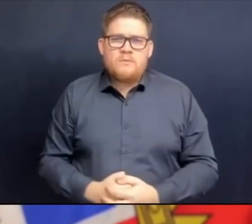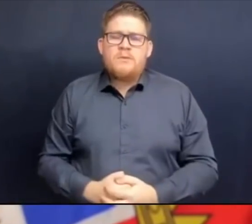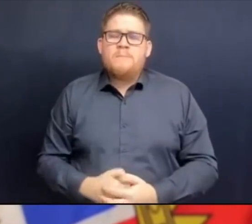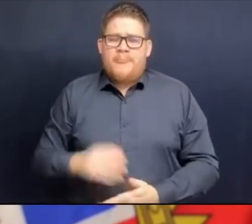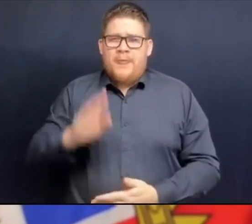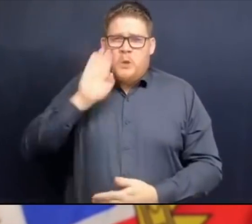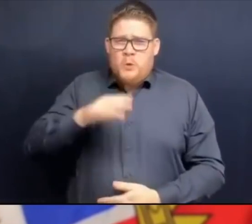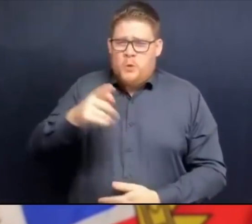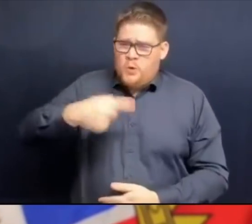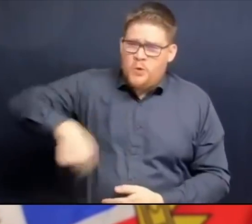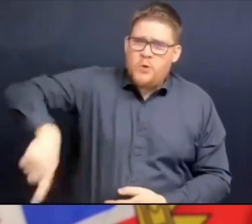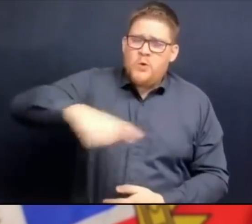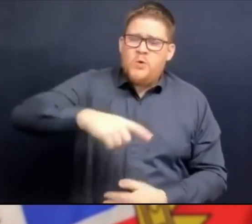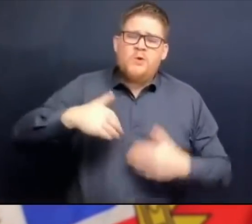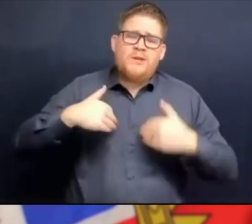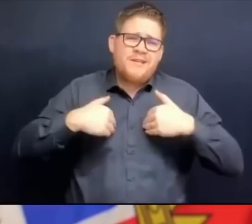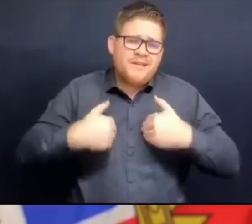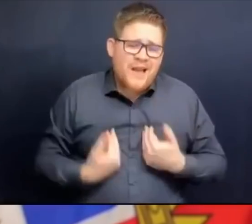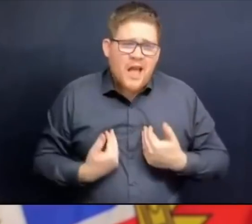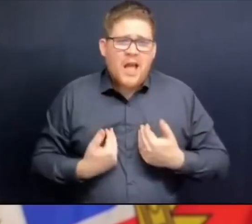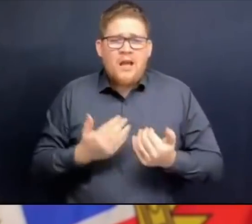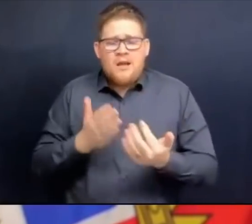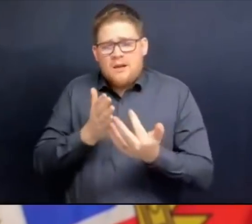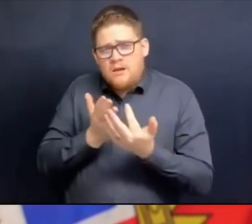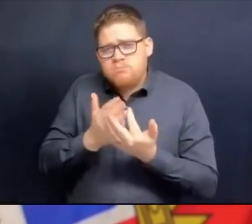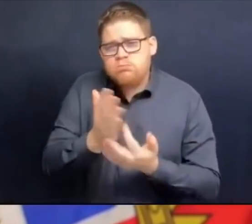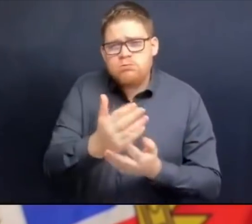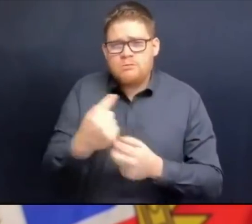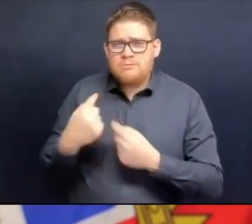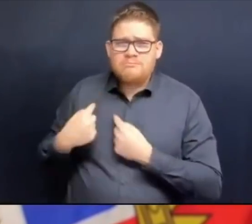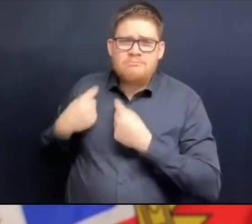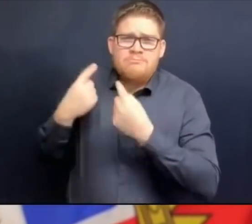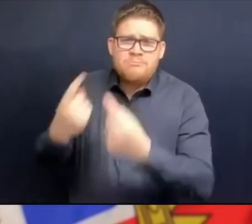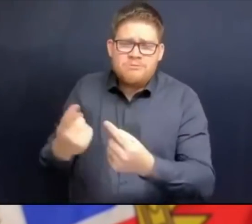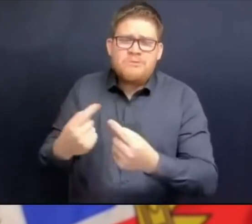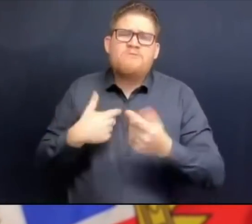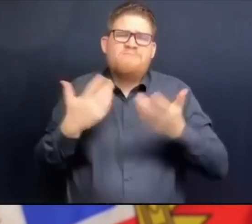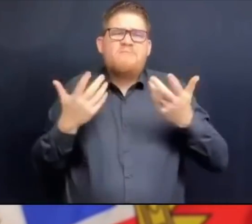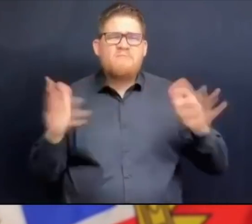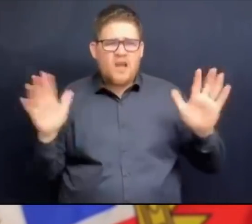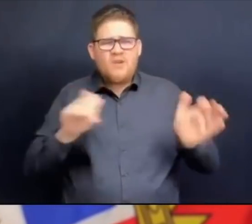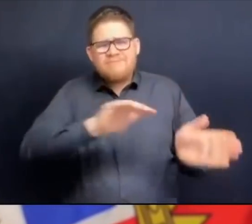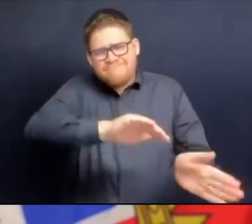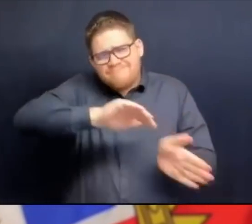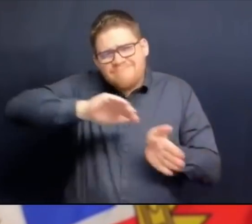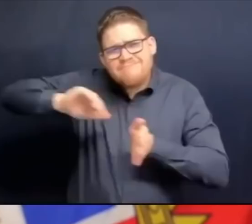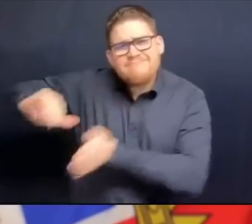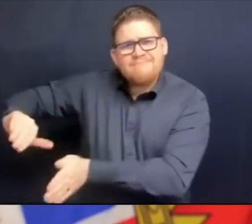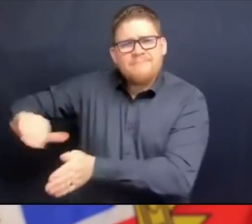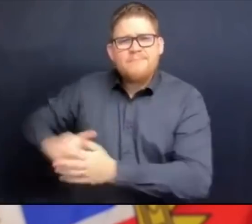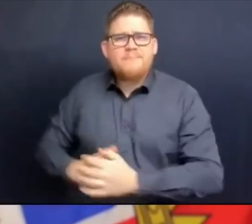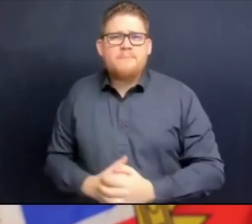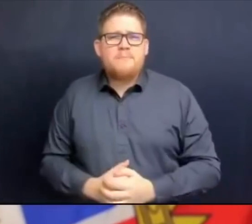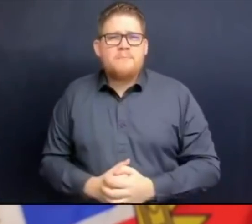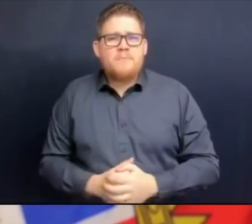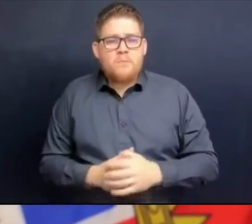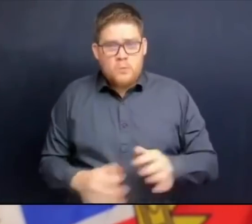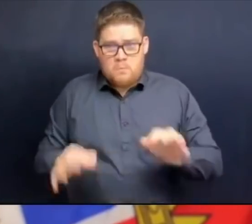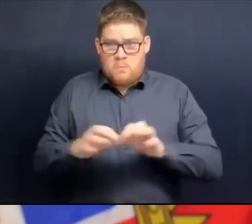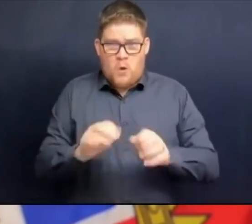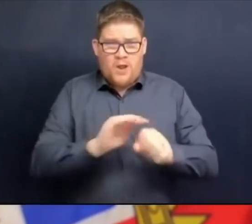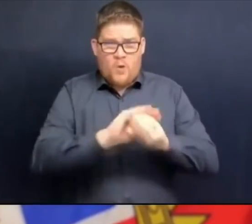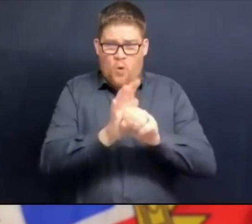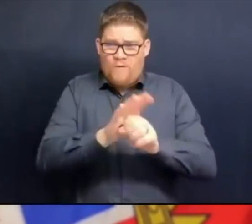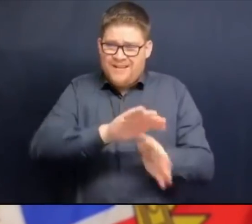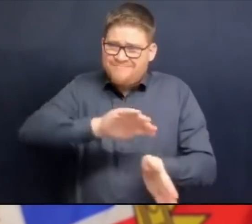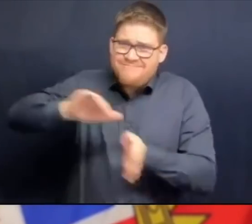We want it to end. But wanting it to end and taking the right measures to get us through this are two